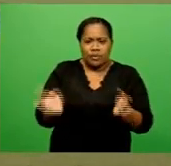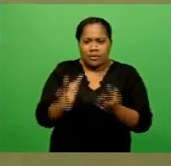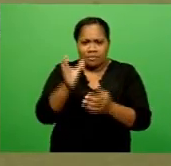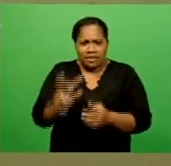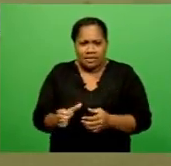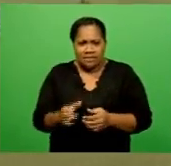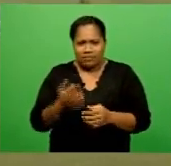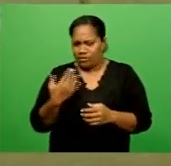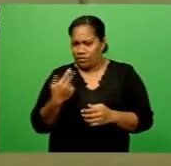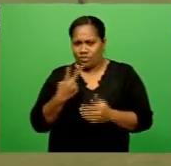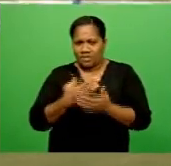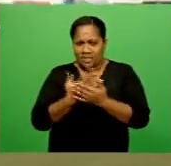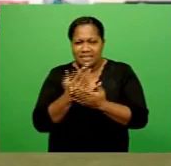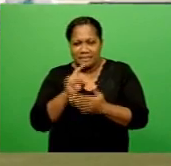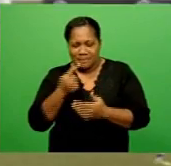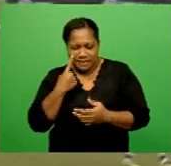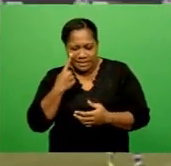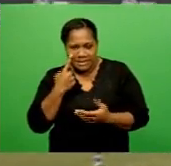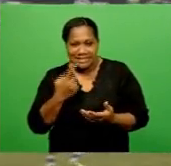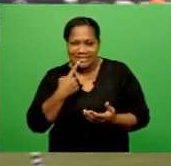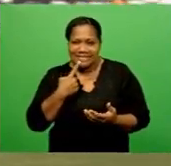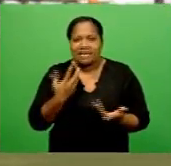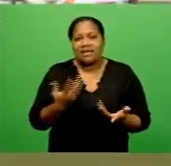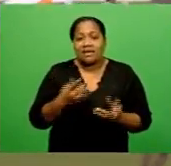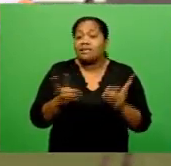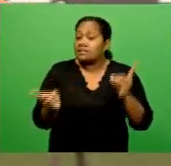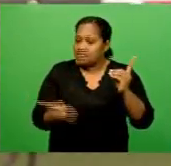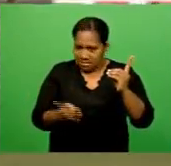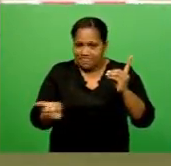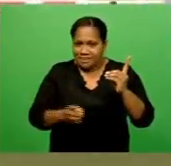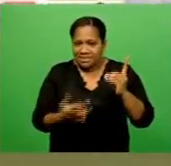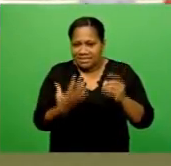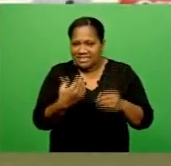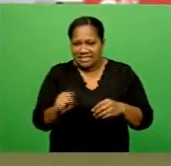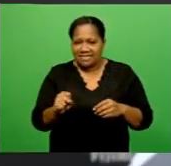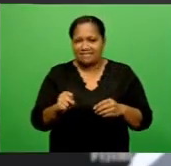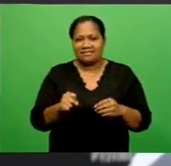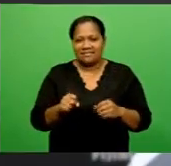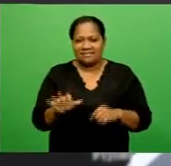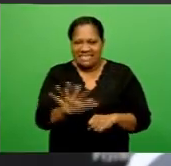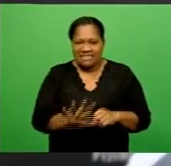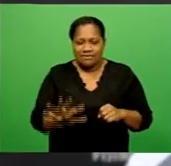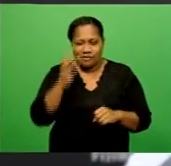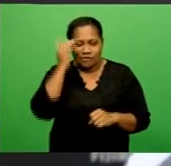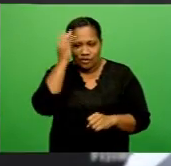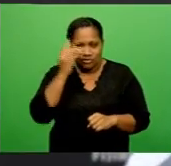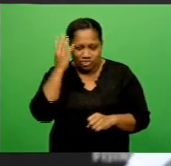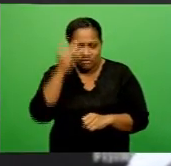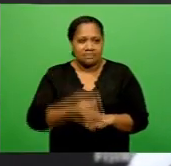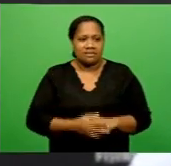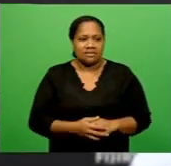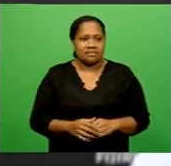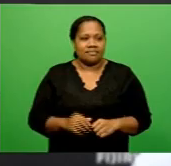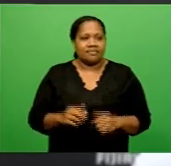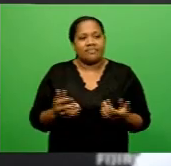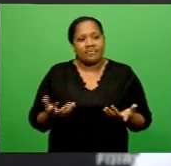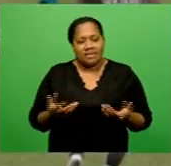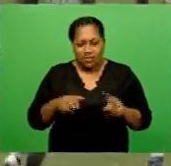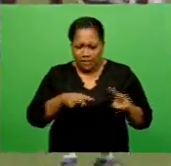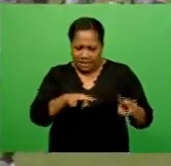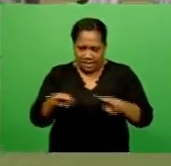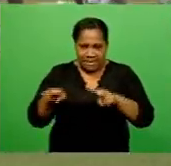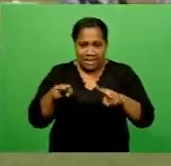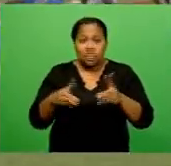says discipline is still a major area of concern. I think keeping people on the field, there's got to be discipline and control.